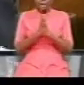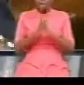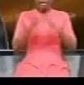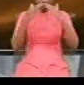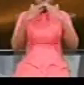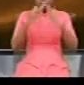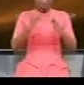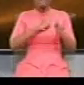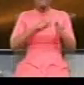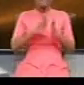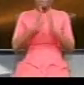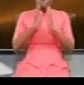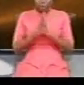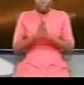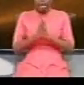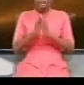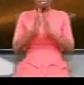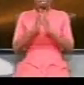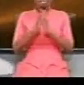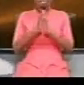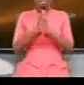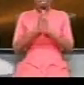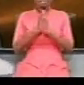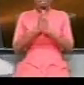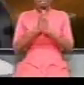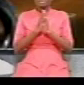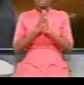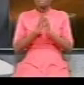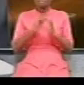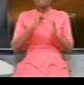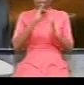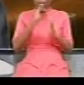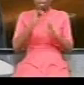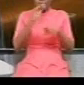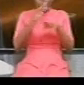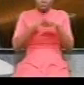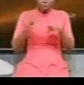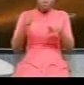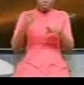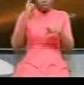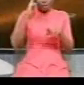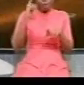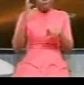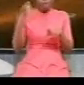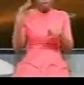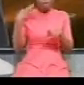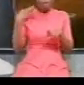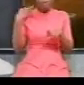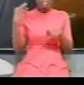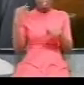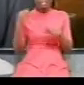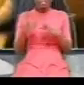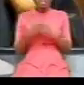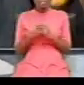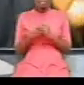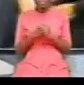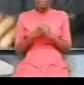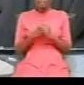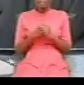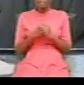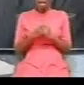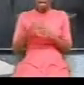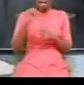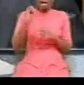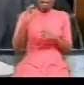appreciation, supplication, intercession, is calling for volunteers,